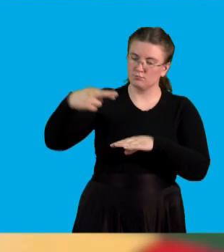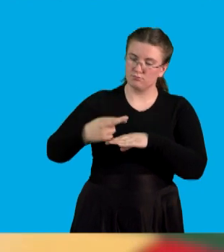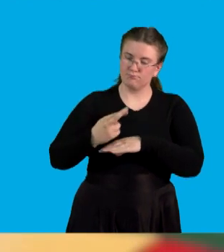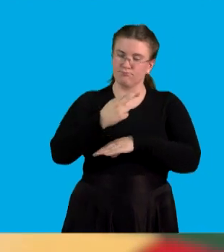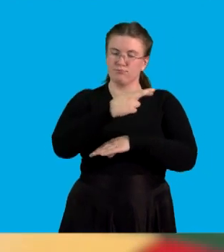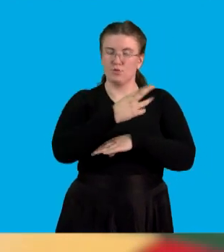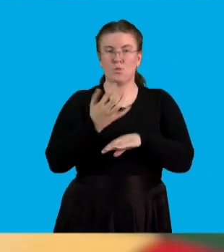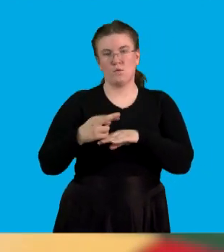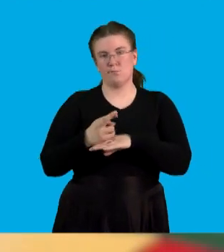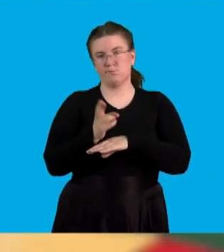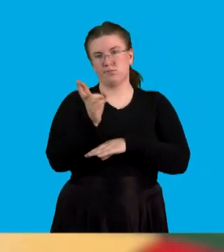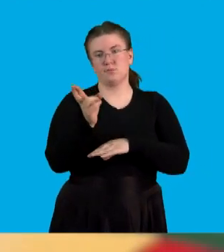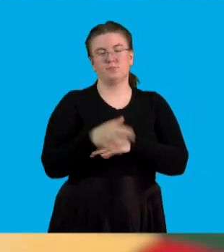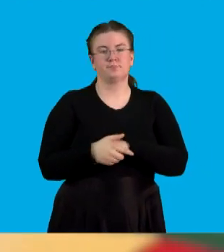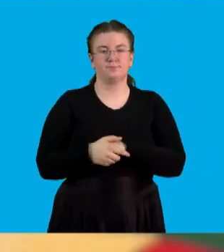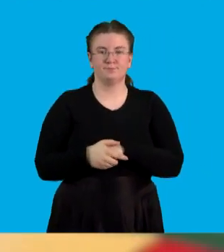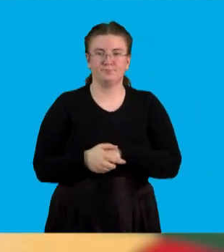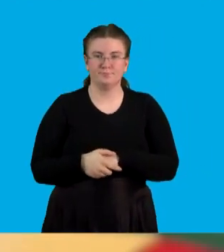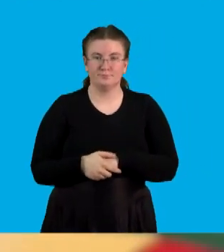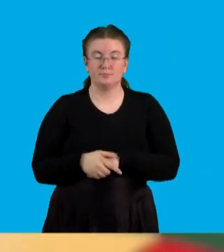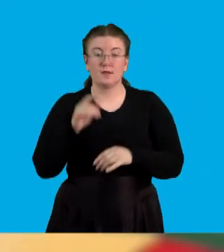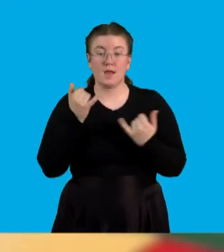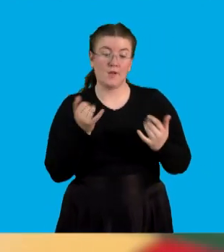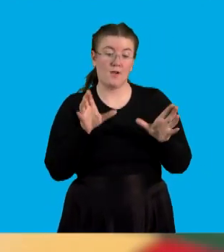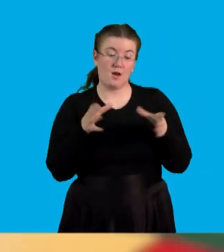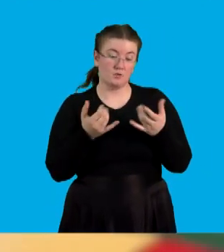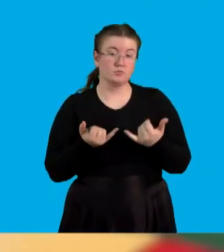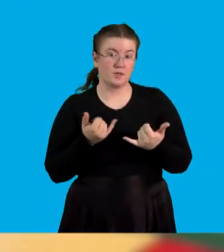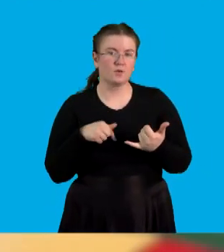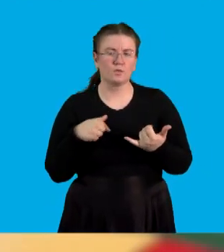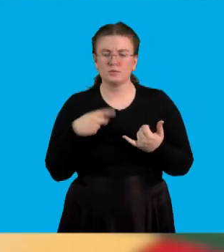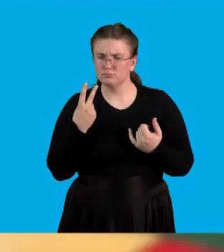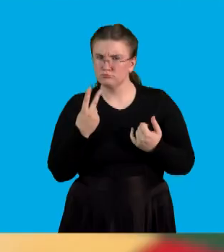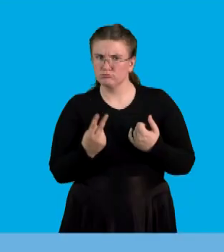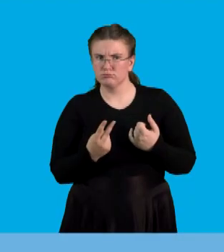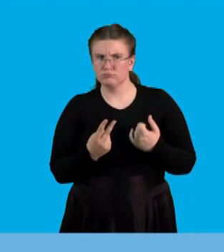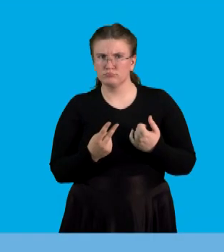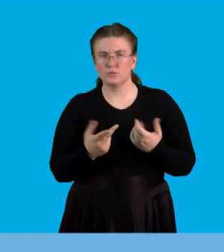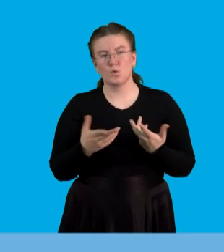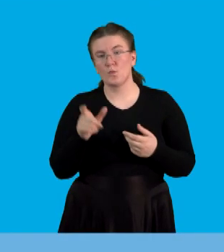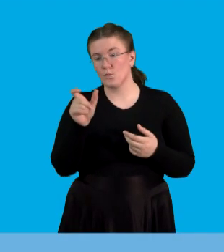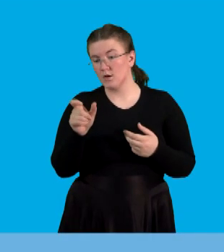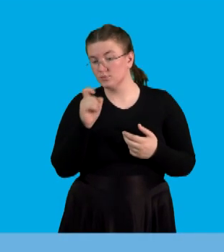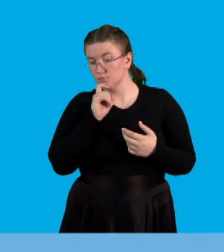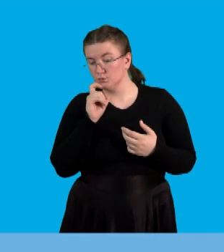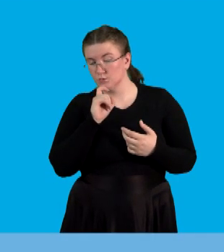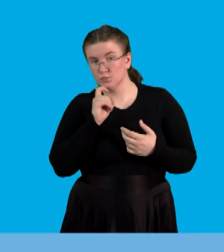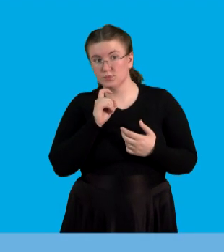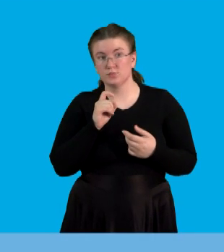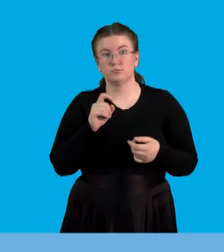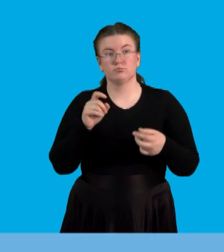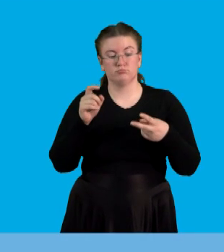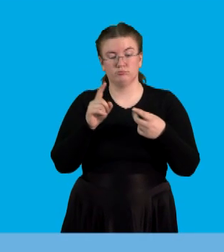normal line or bend towards the normal line. Now, in this lesson again, we looked and used words such